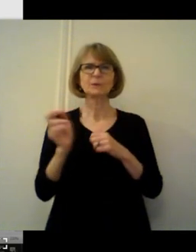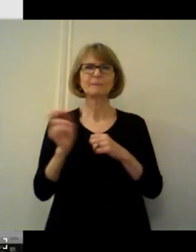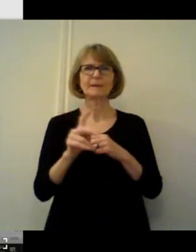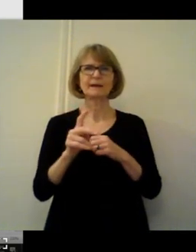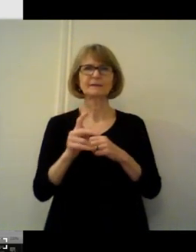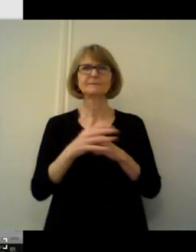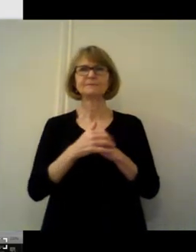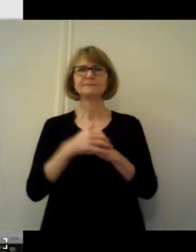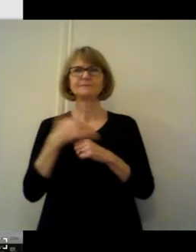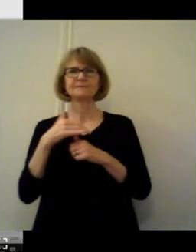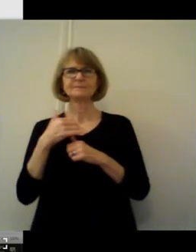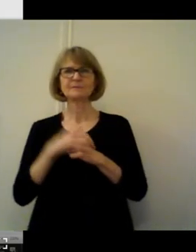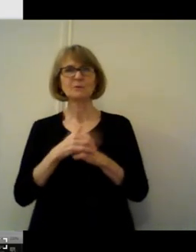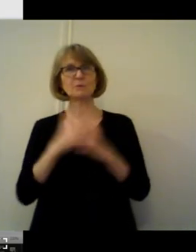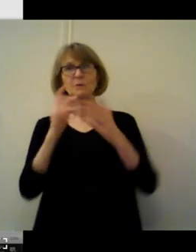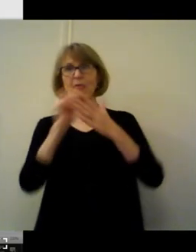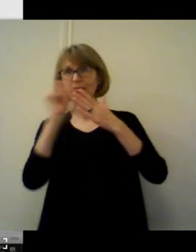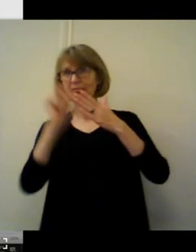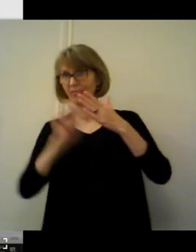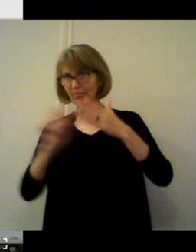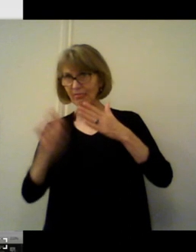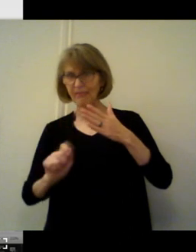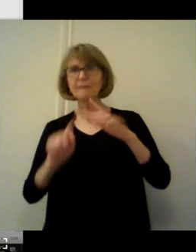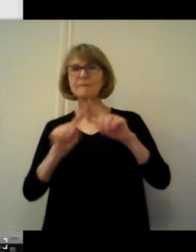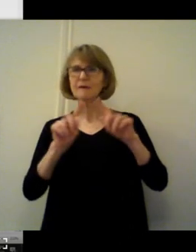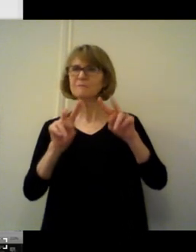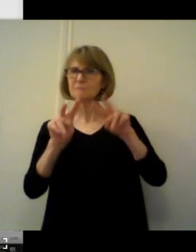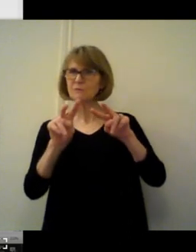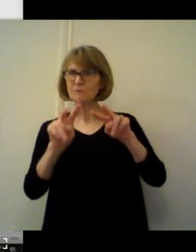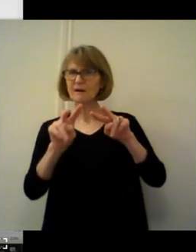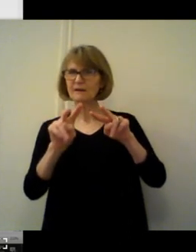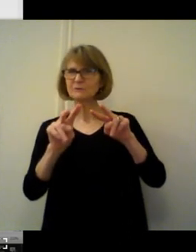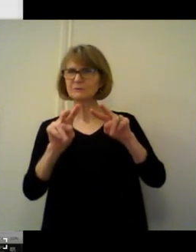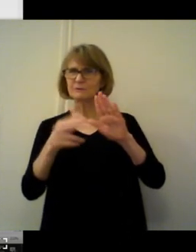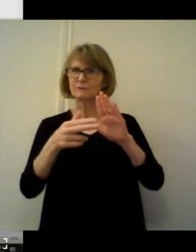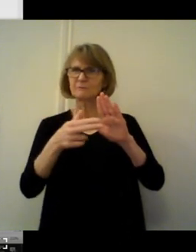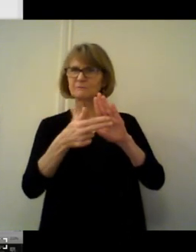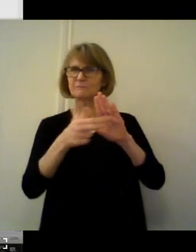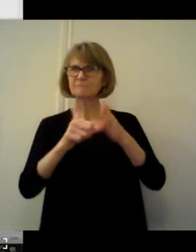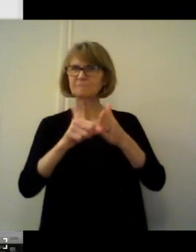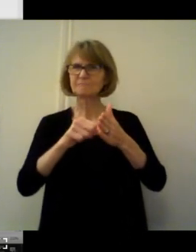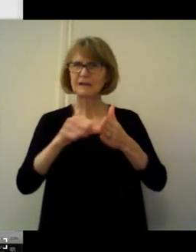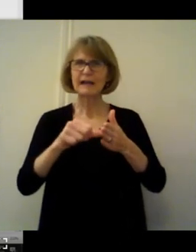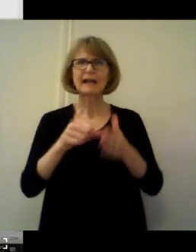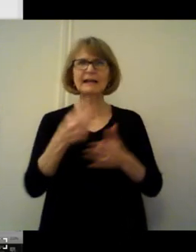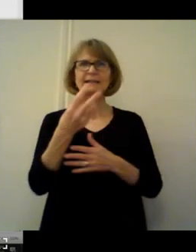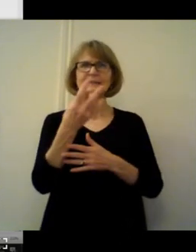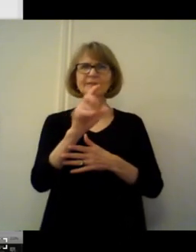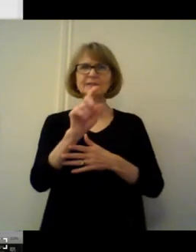Okay, I know that was quite a bit of work, but let's take a look at this. So look at this. We have the 17x minus 41 and